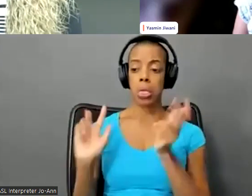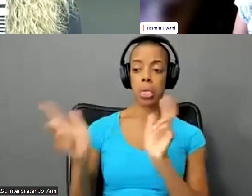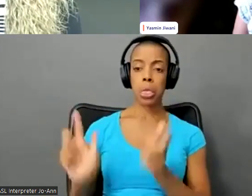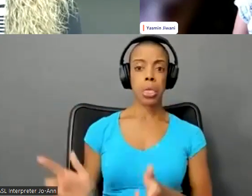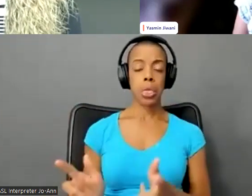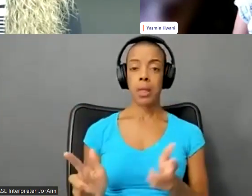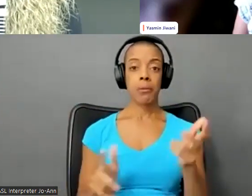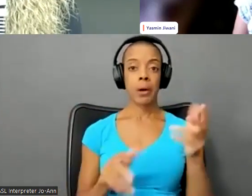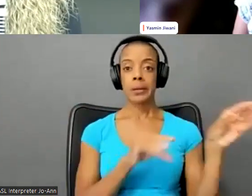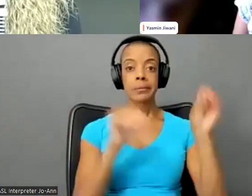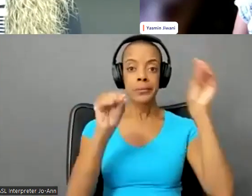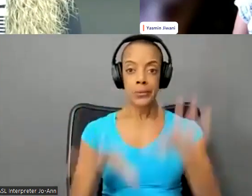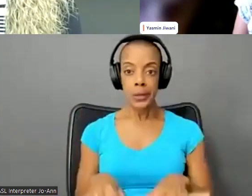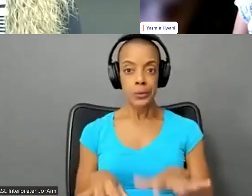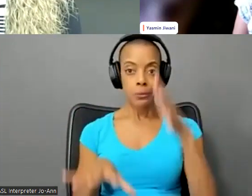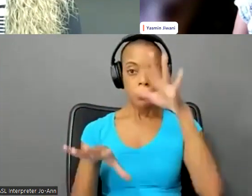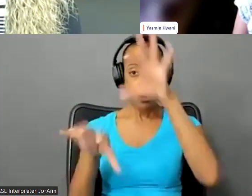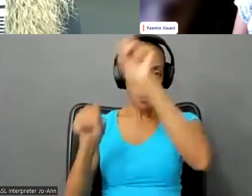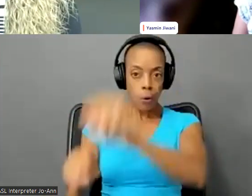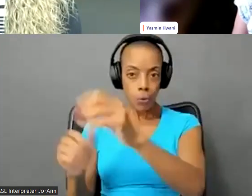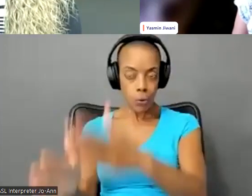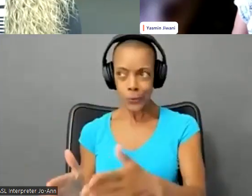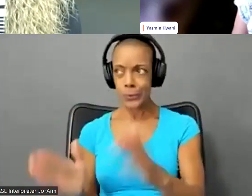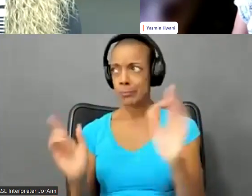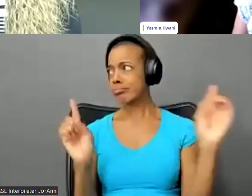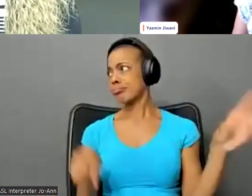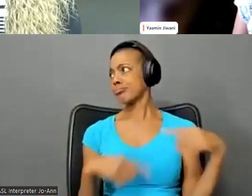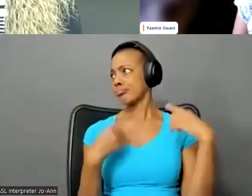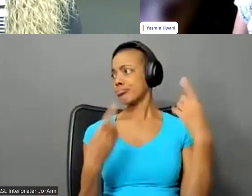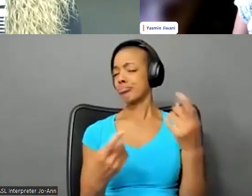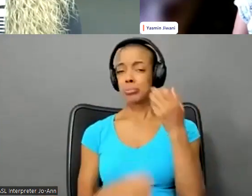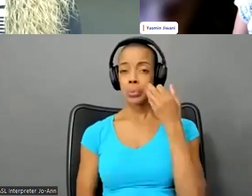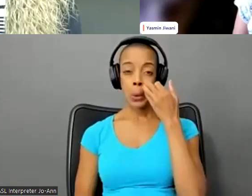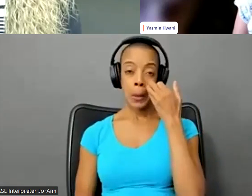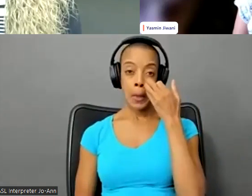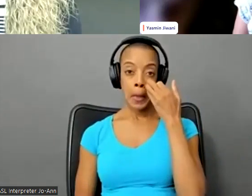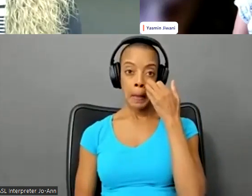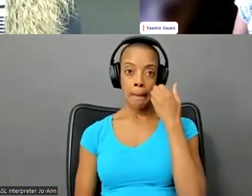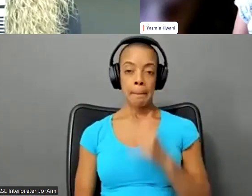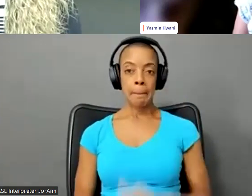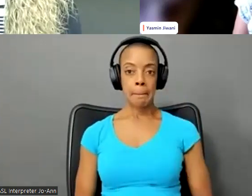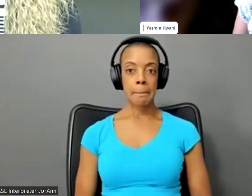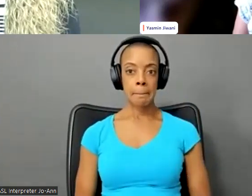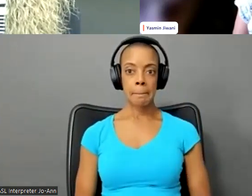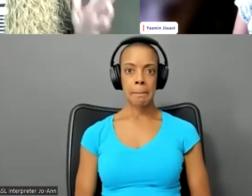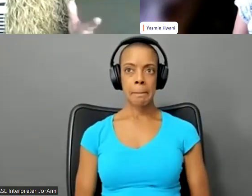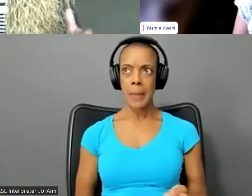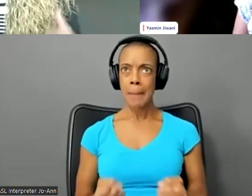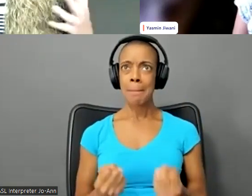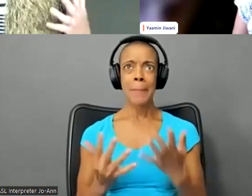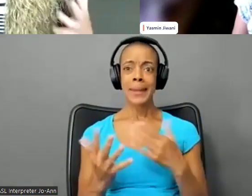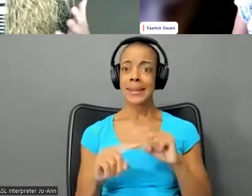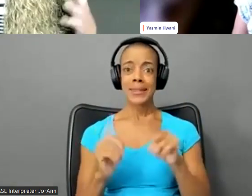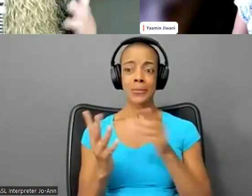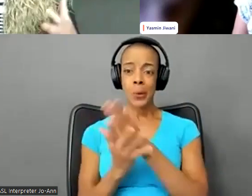settlers, colonizers since the beginning of time in this country, and in lots of forms of media, not just media